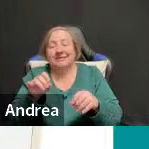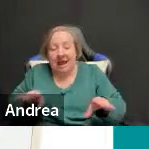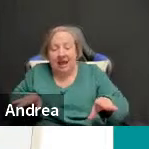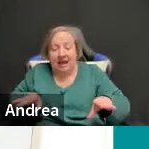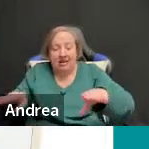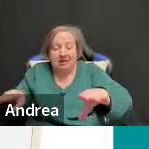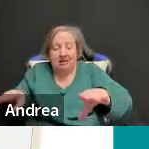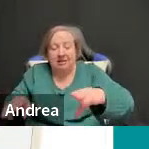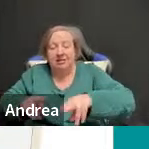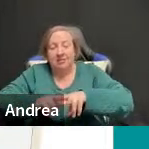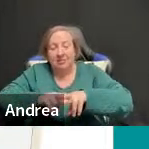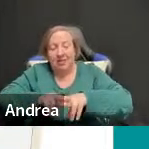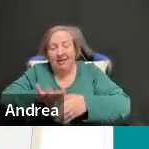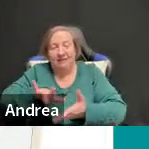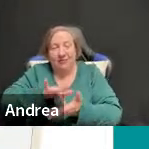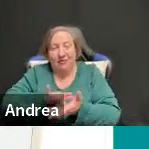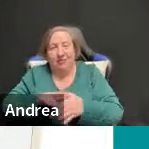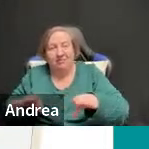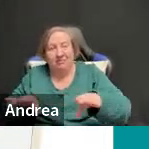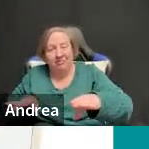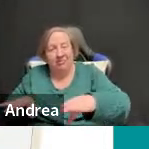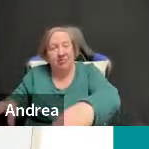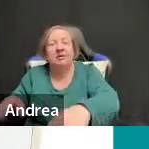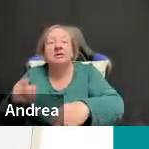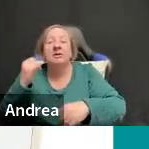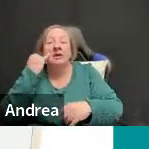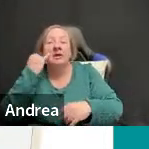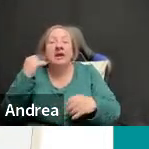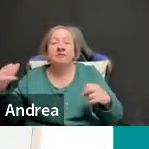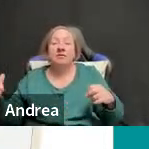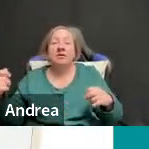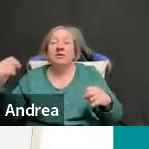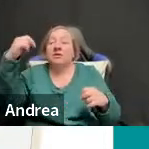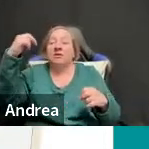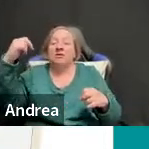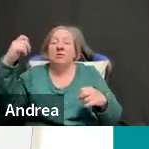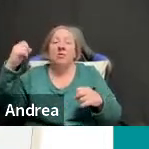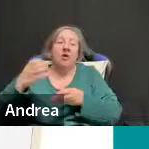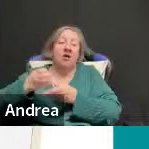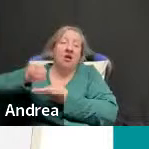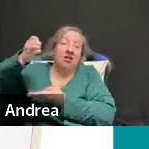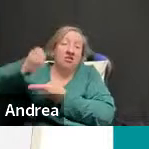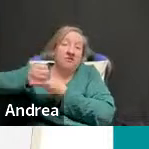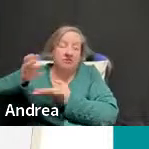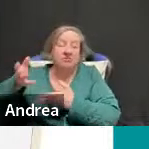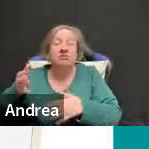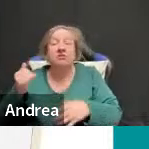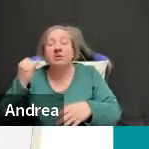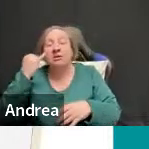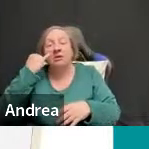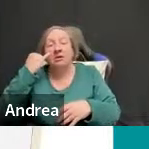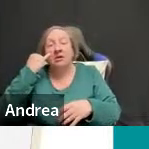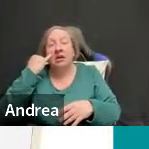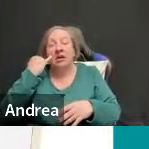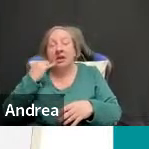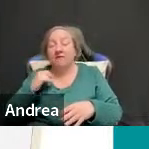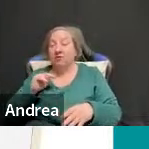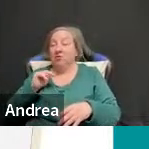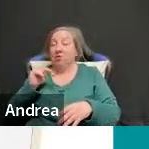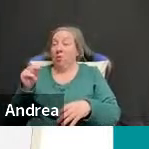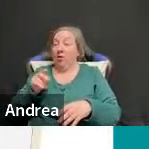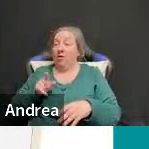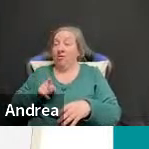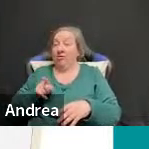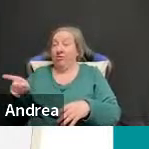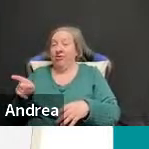see, if you come up on the stairs and elevator, you're going to need to, if you're going north, you're going to